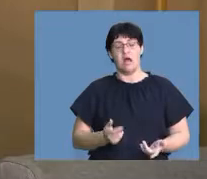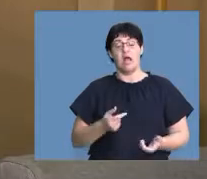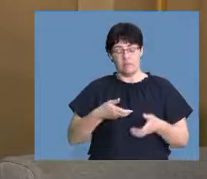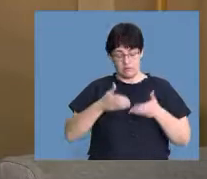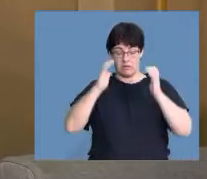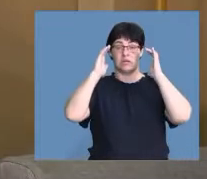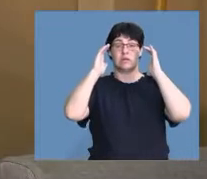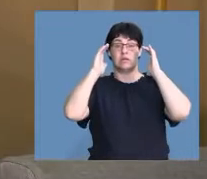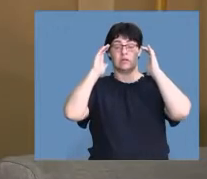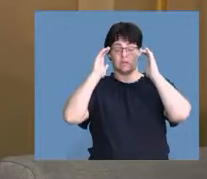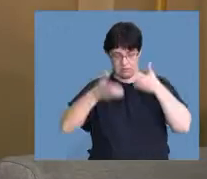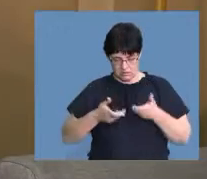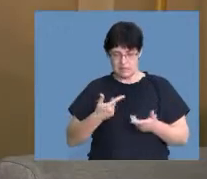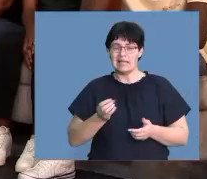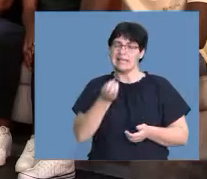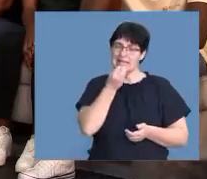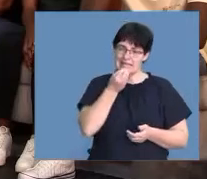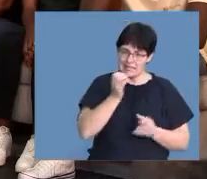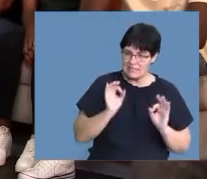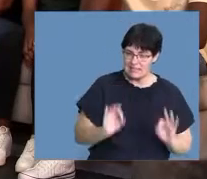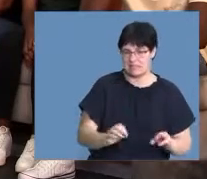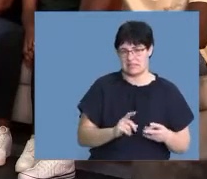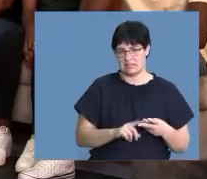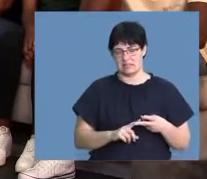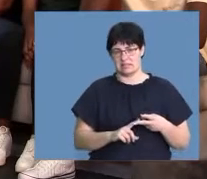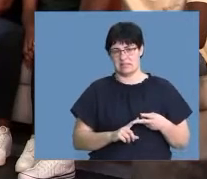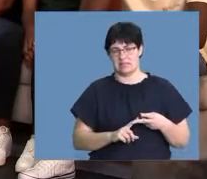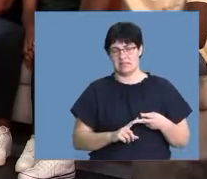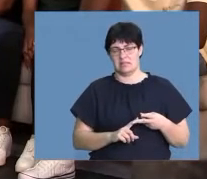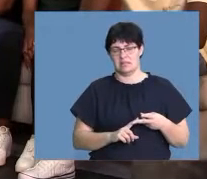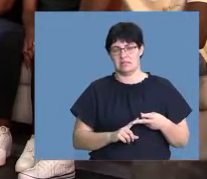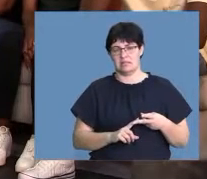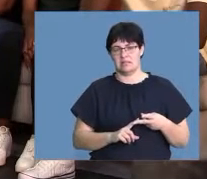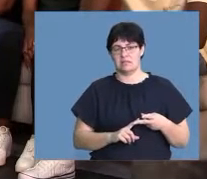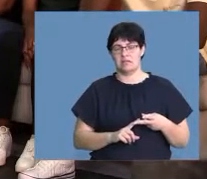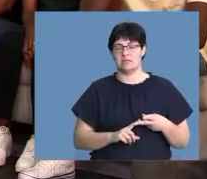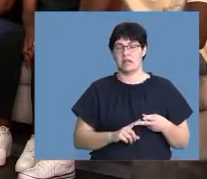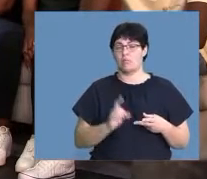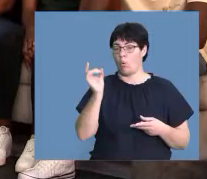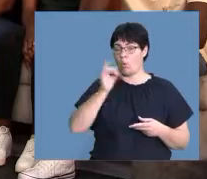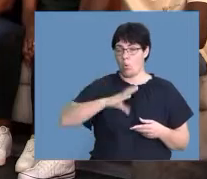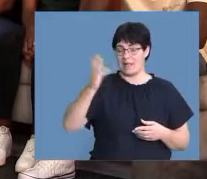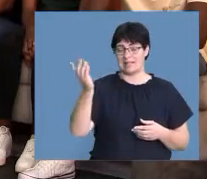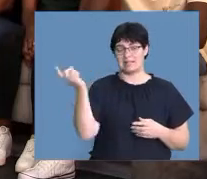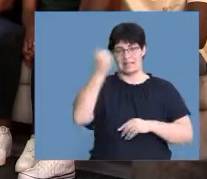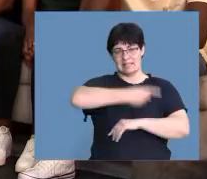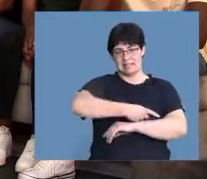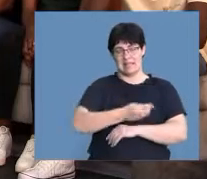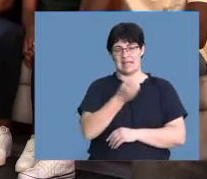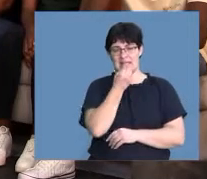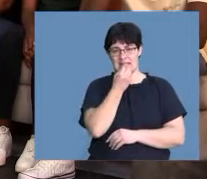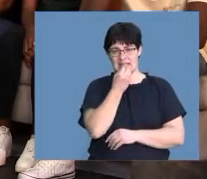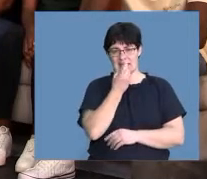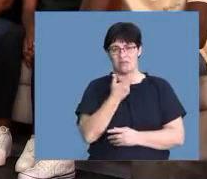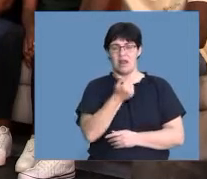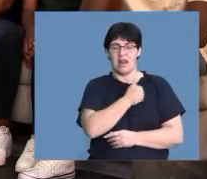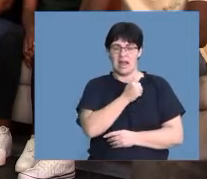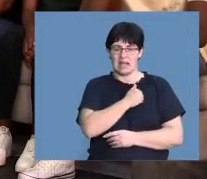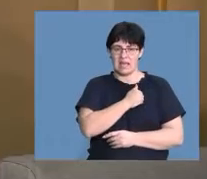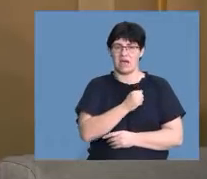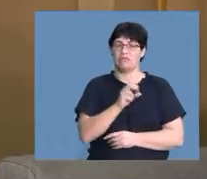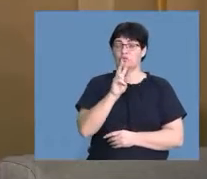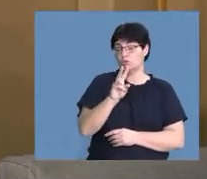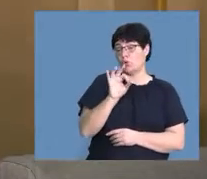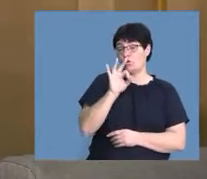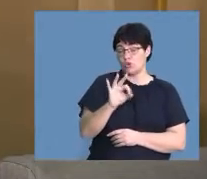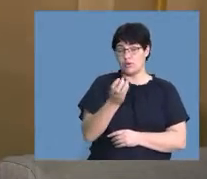sleep, and eat. Make sure that you eat, make sure that you are eating at least once a day. For those who are fortunate enough to have 2 or 3